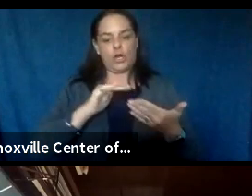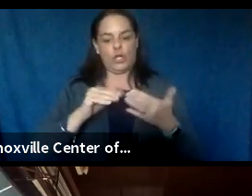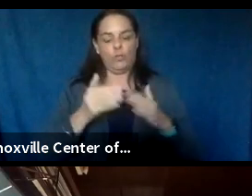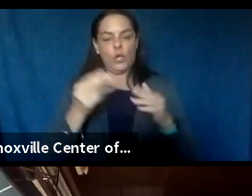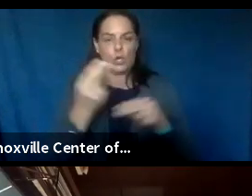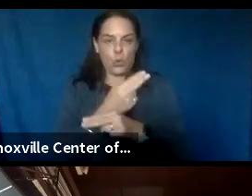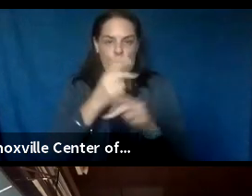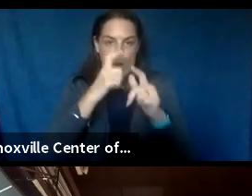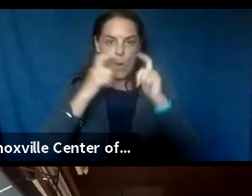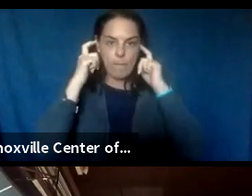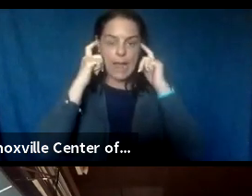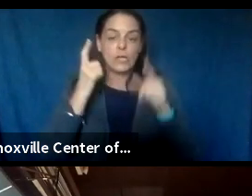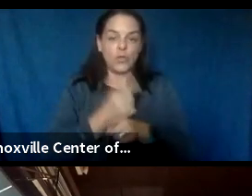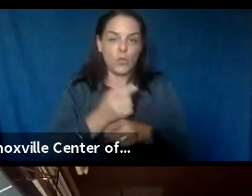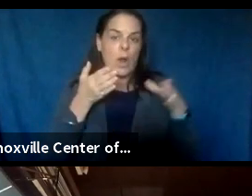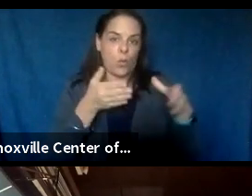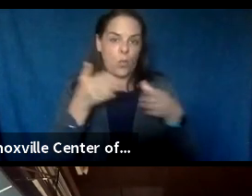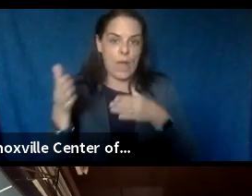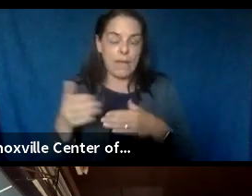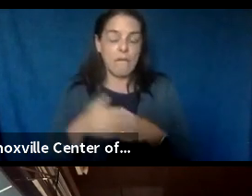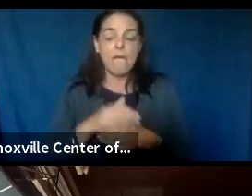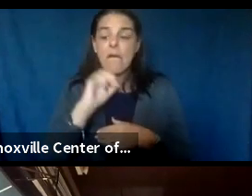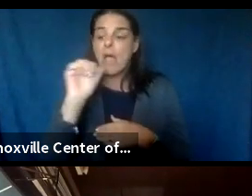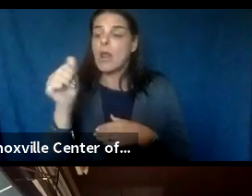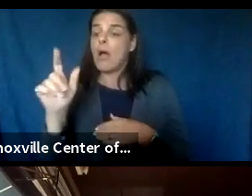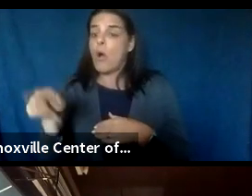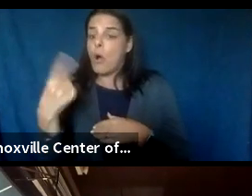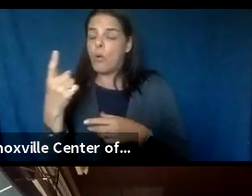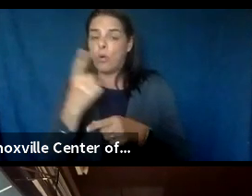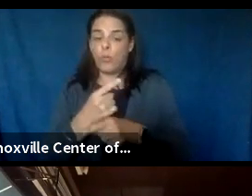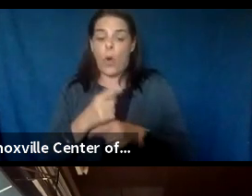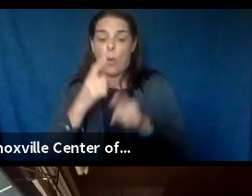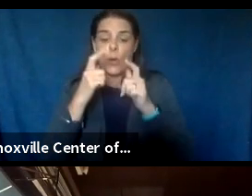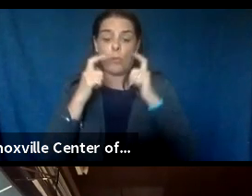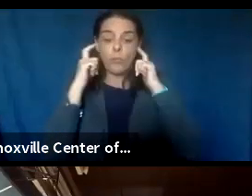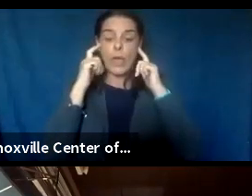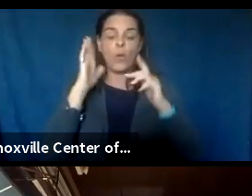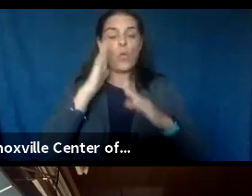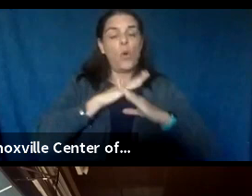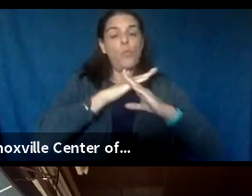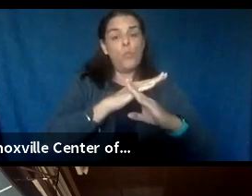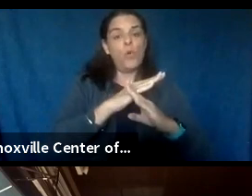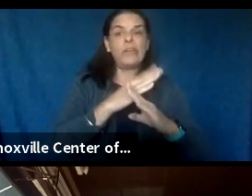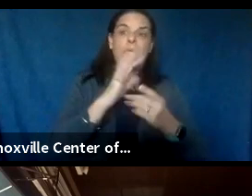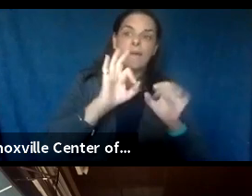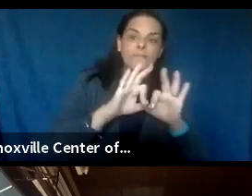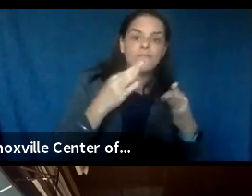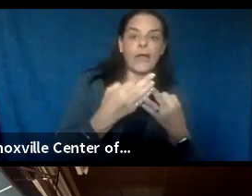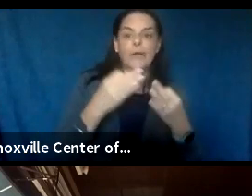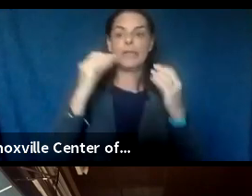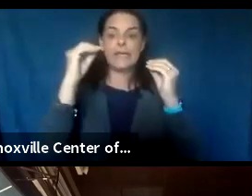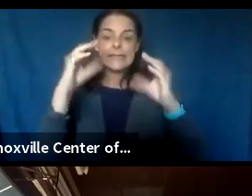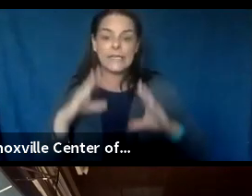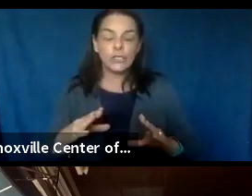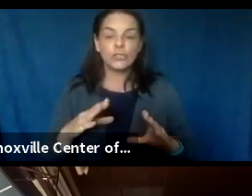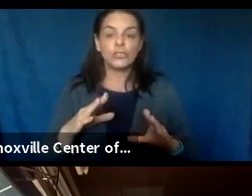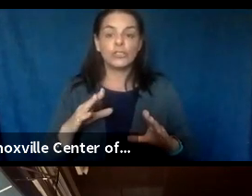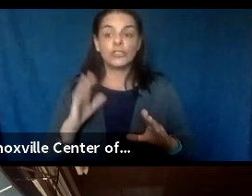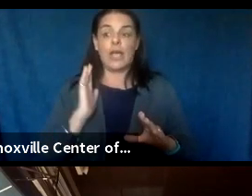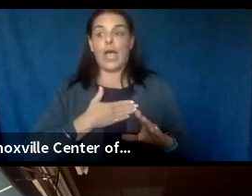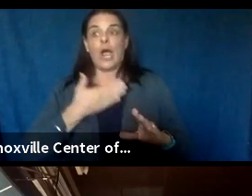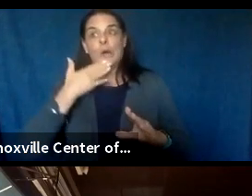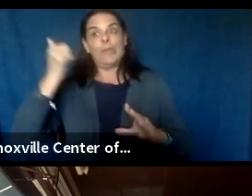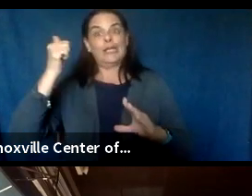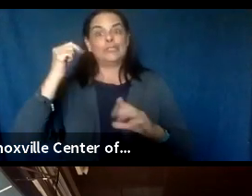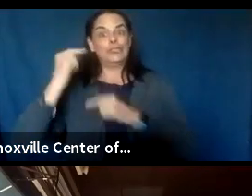mask the right way. Not only does proper mask wearing protect loved ones, teachers, our greatest generation, and